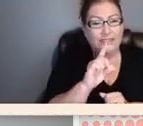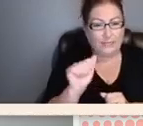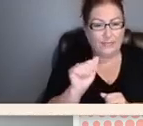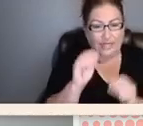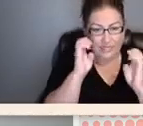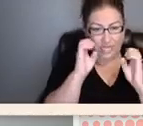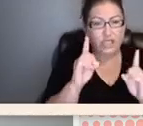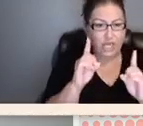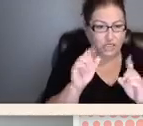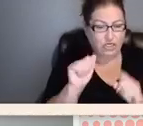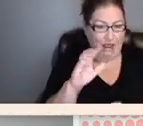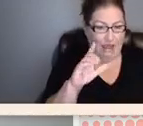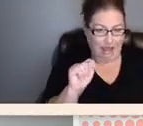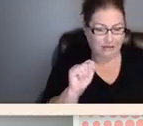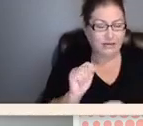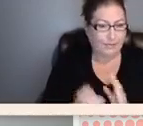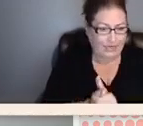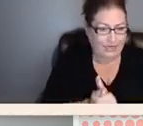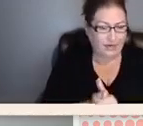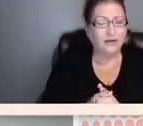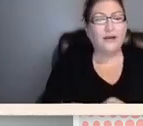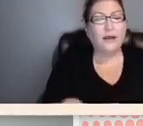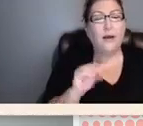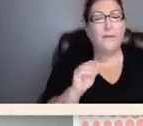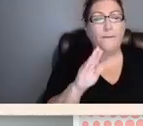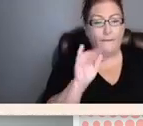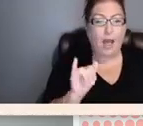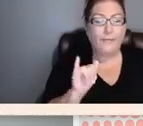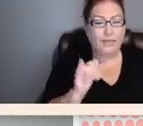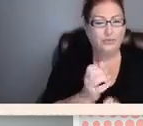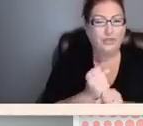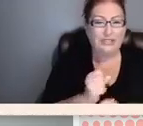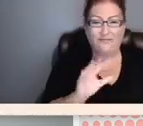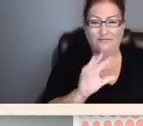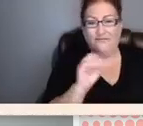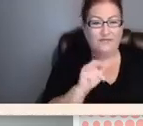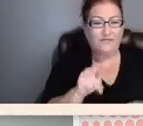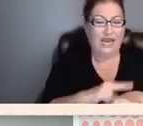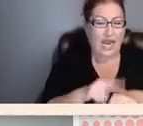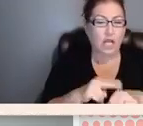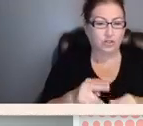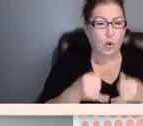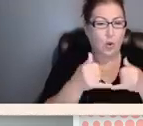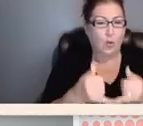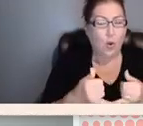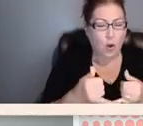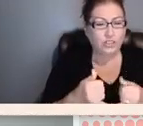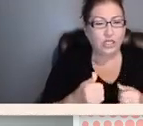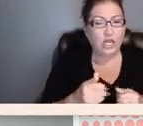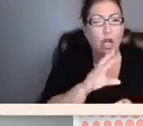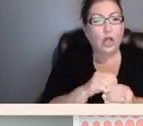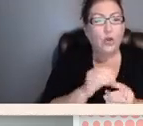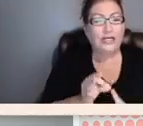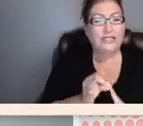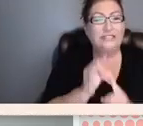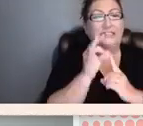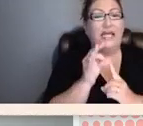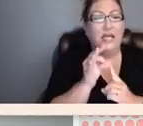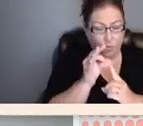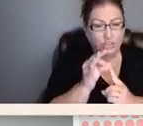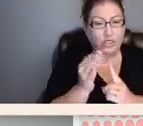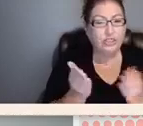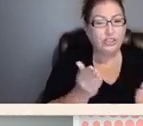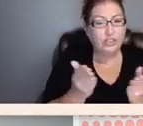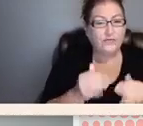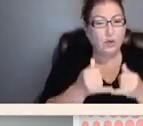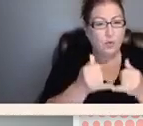amended. Bobby is the recipient of more than 15 national awards, including the Distinguished Service Award from the President of the United States for